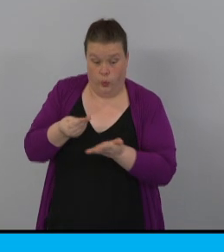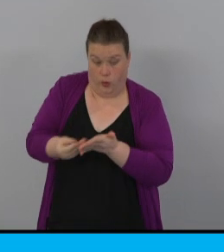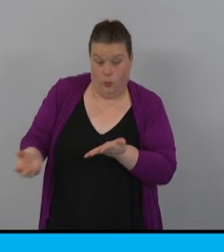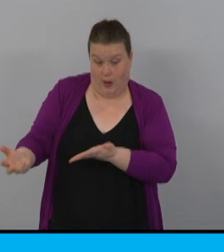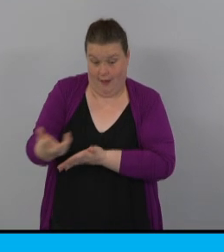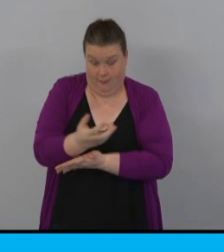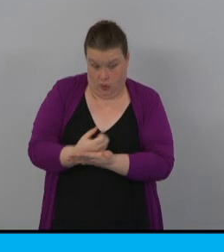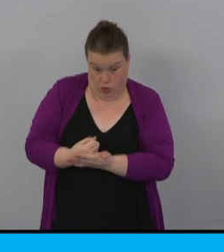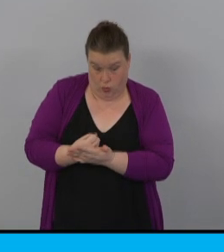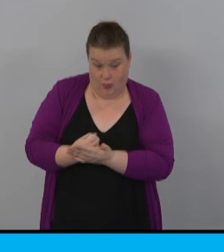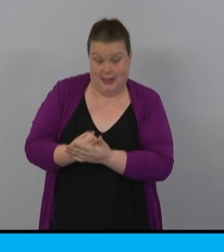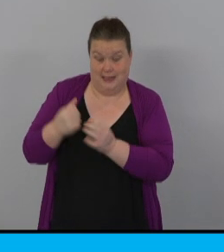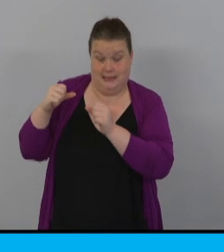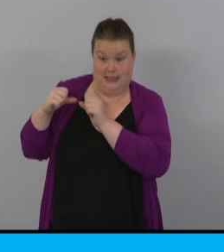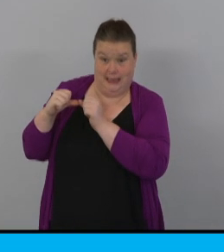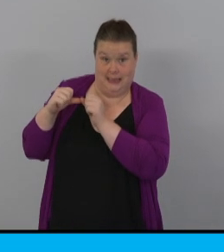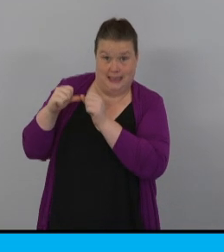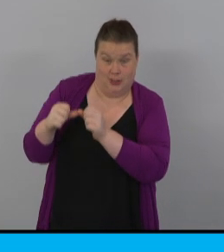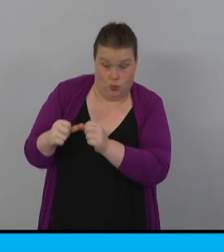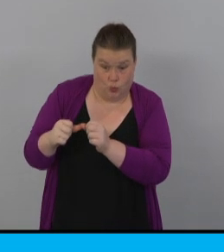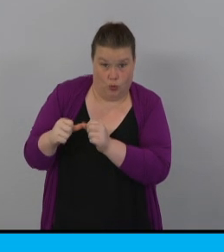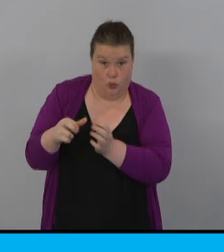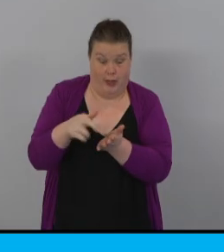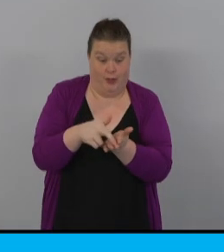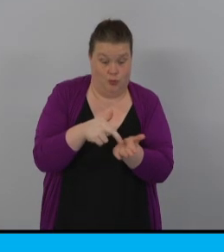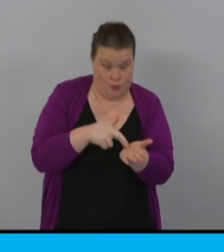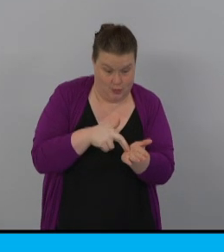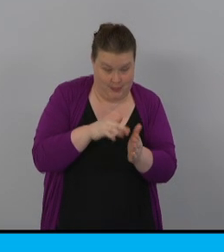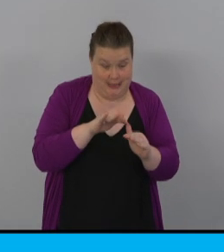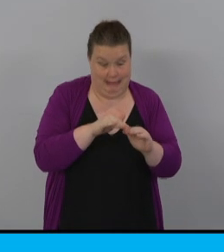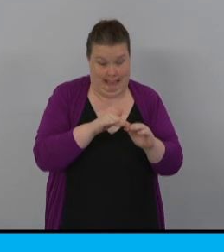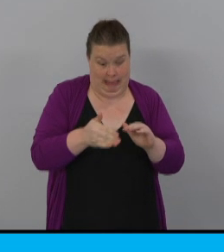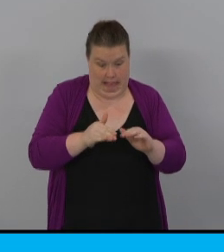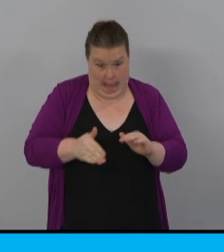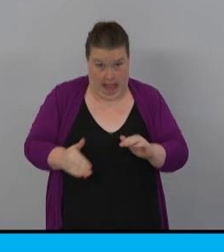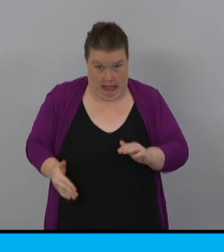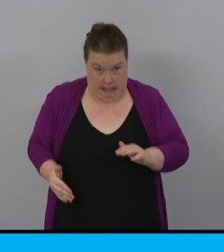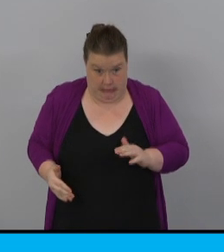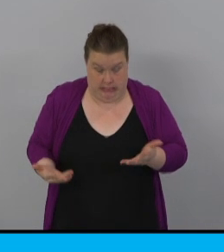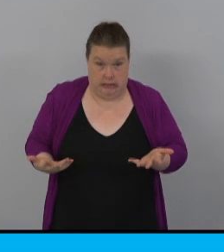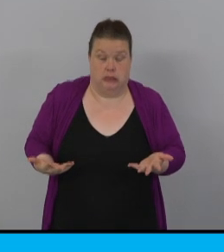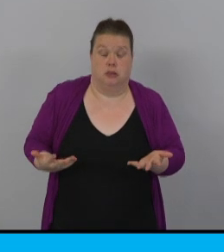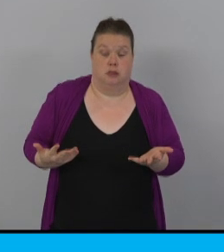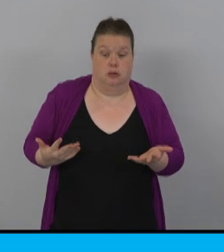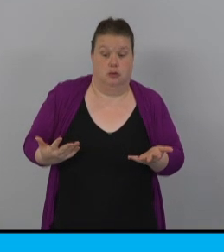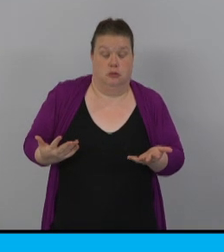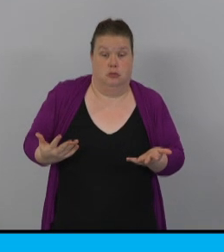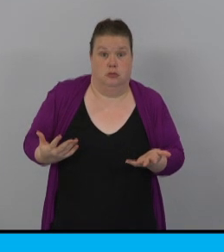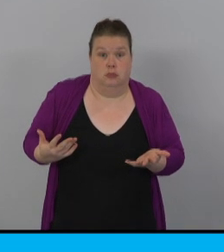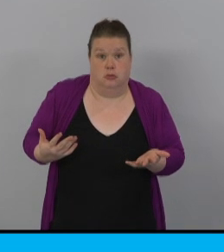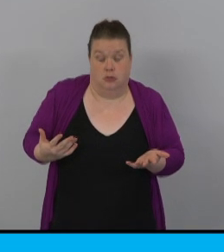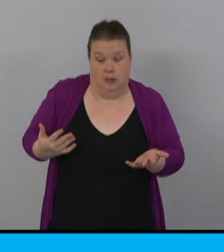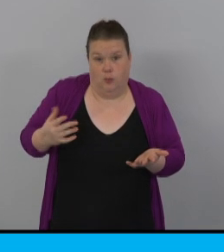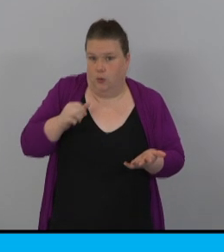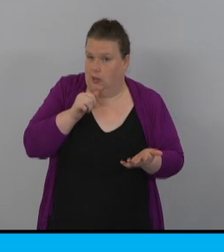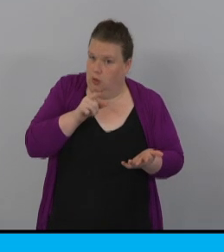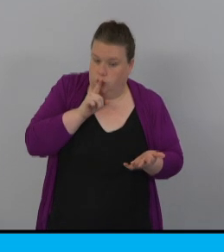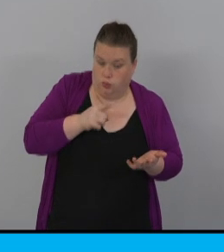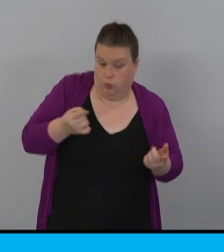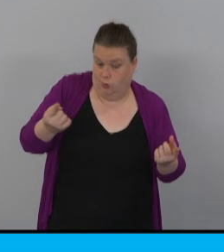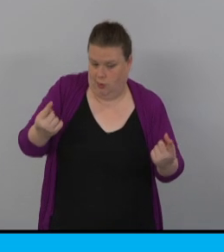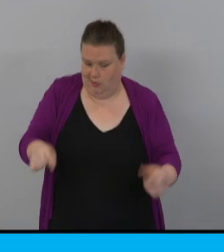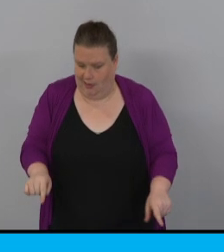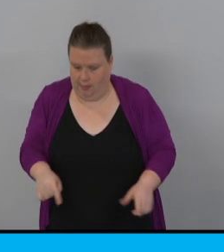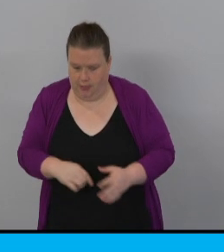As I just talked about, we've got some loss this year is coming up, but we're not quite sure where that will be yet. Then there was this year